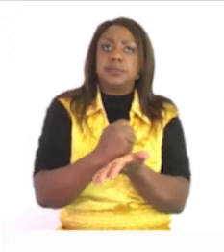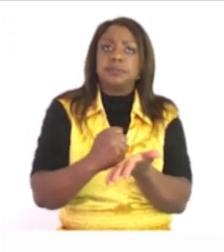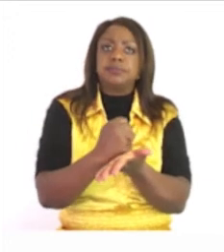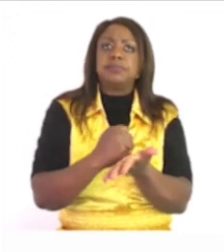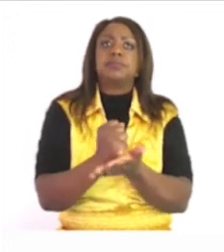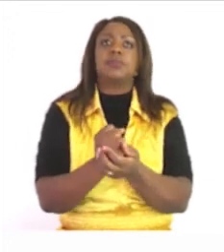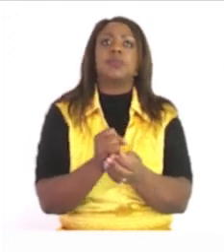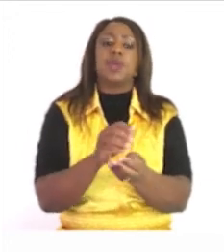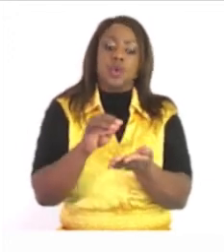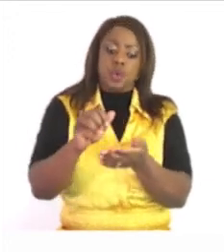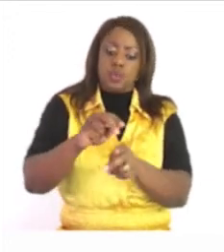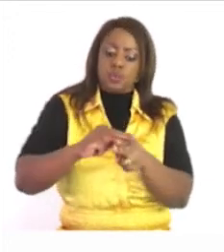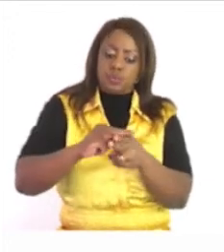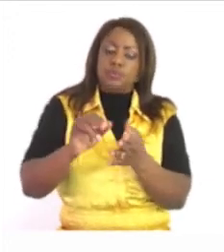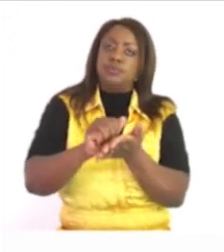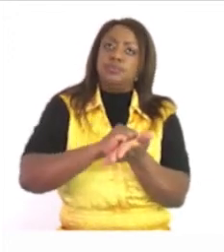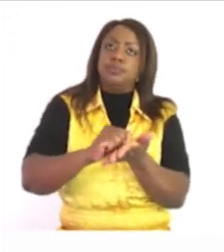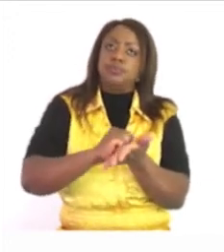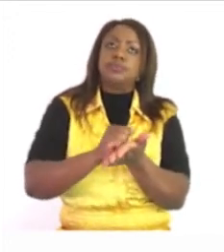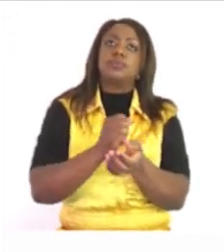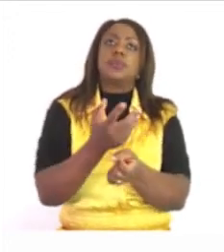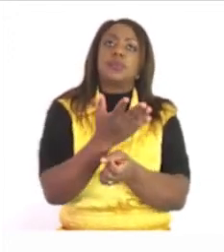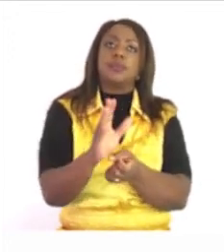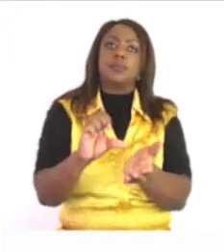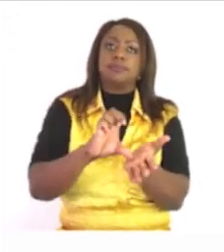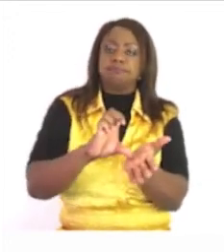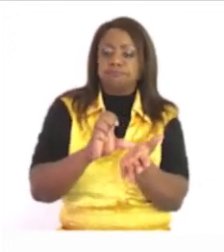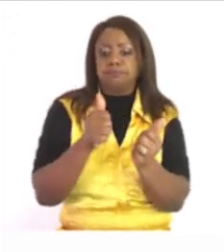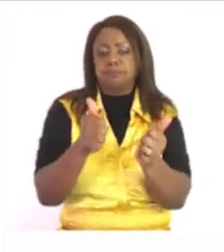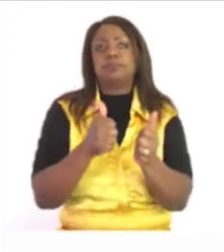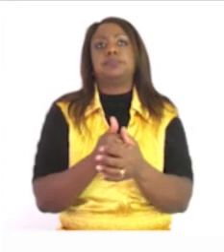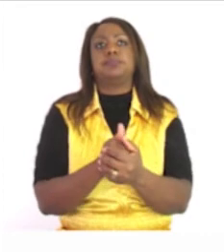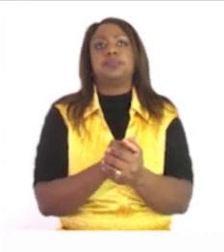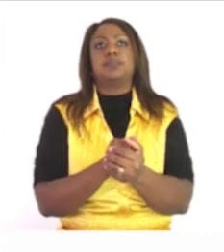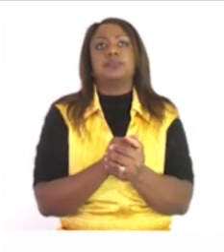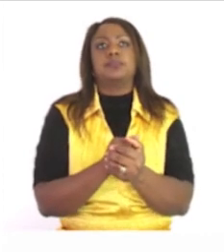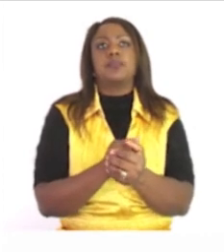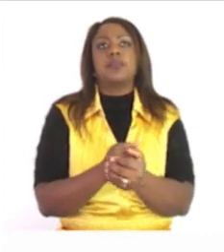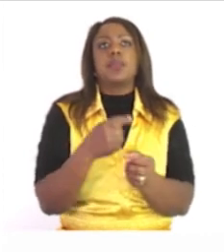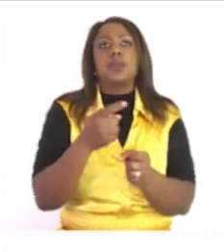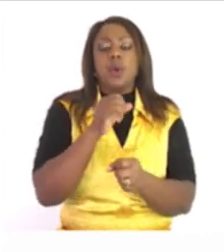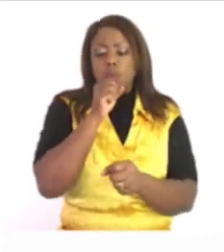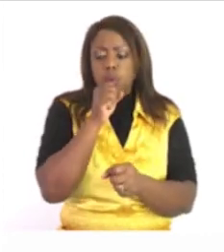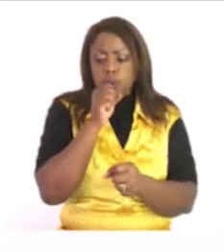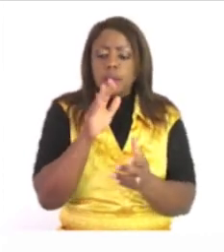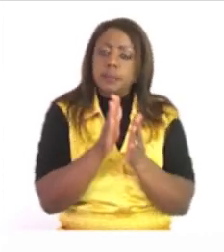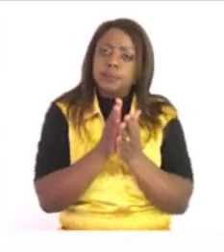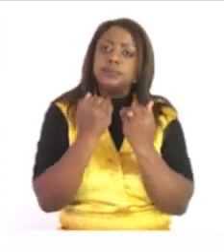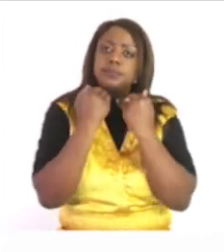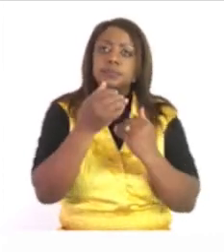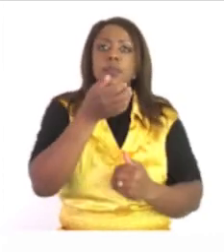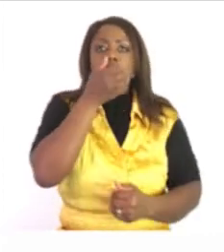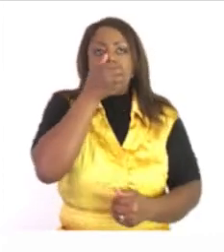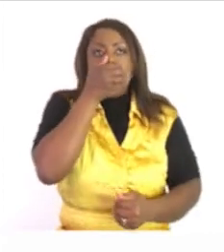breathing system. So the very first one there is colds and coughs. Colds and coughs, as